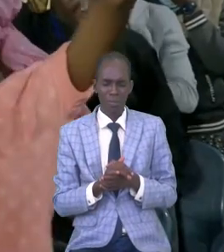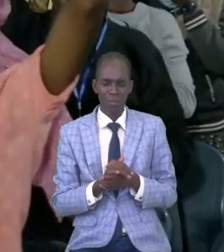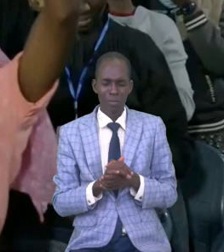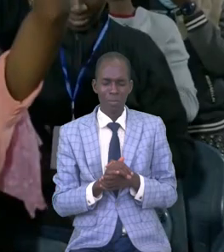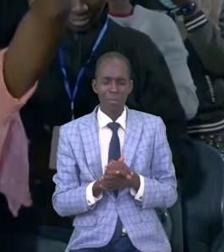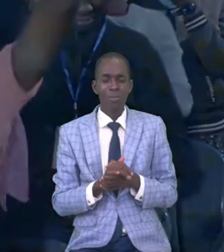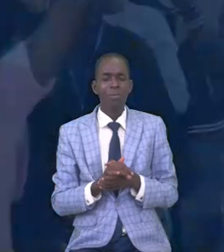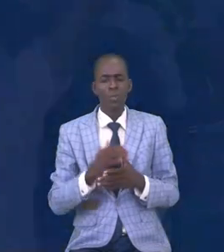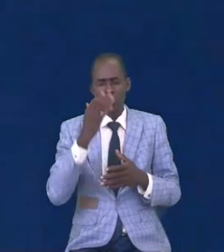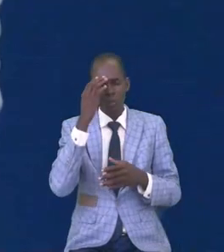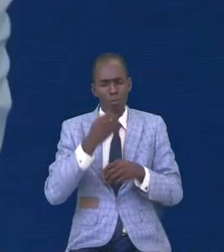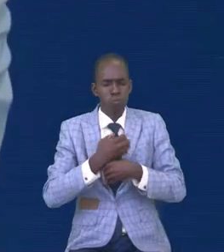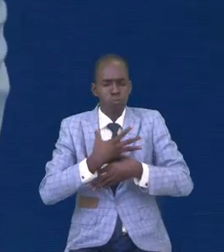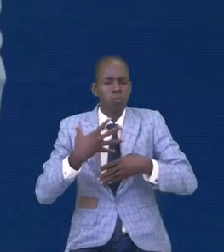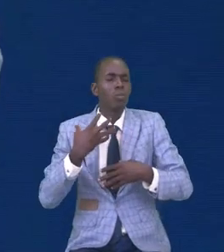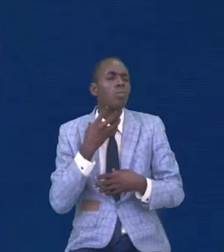Goiter,